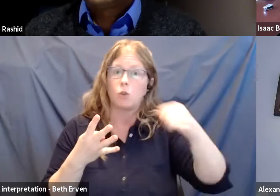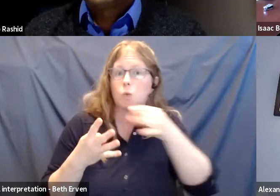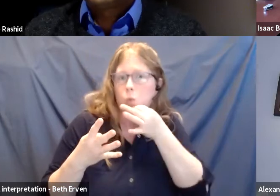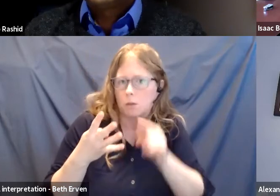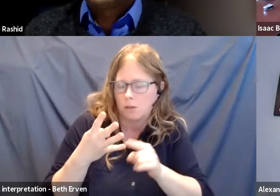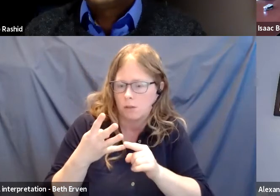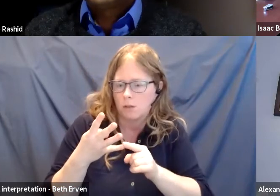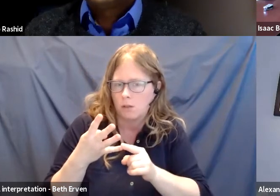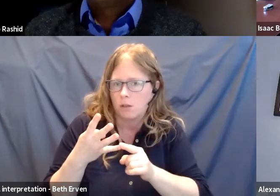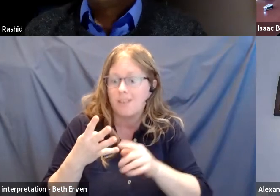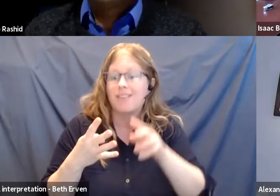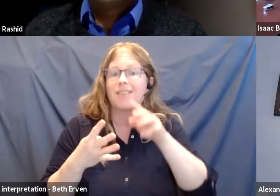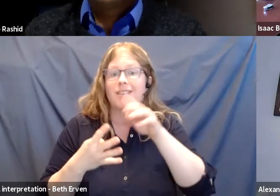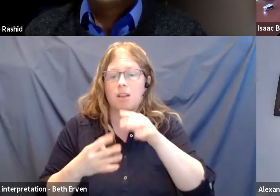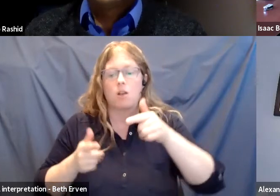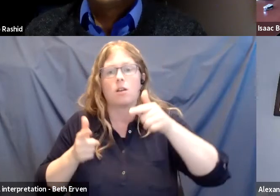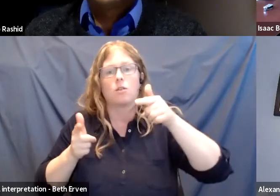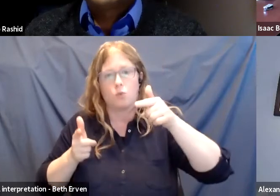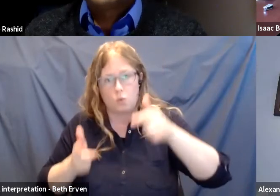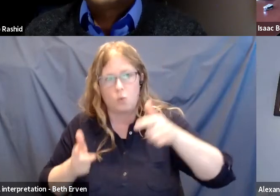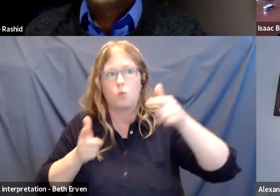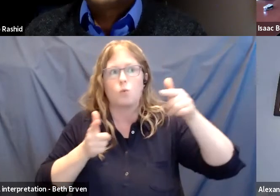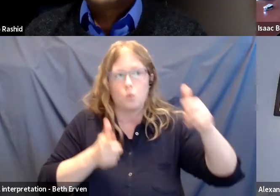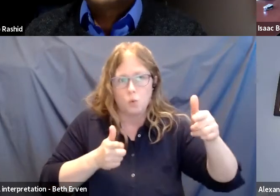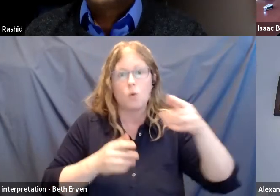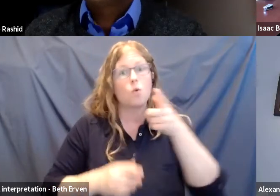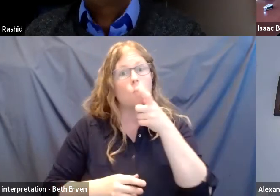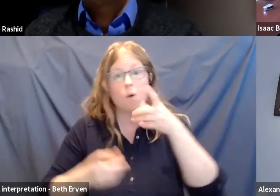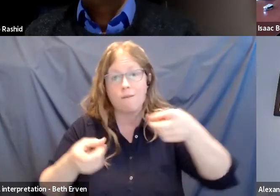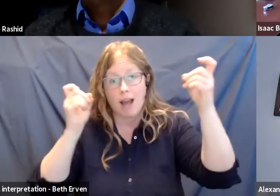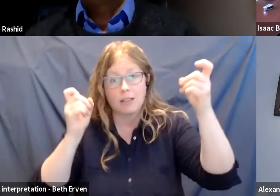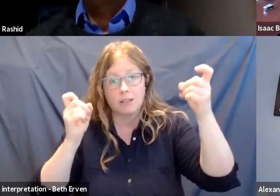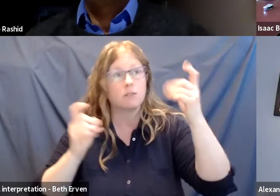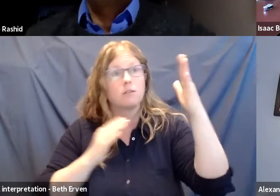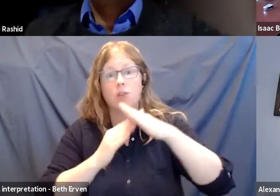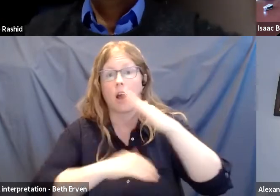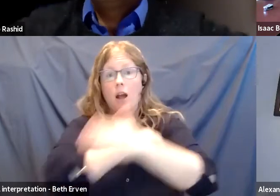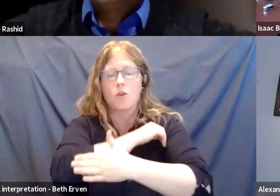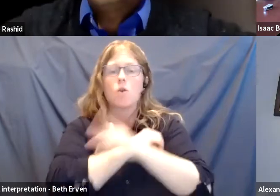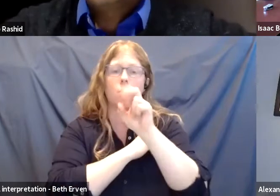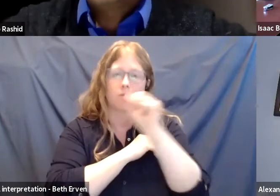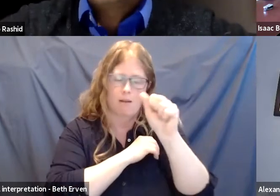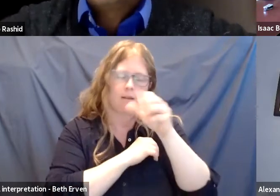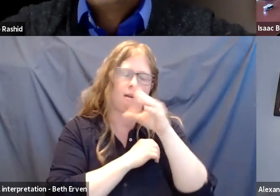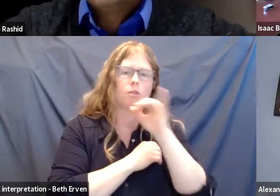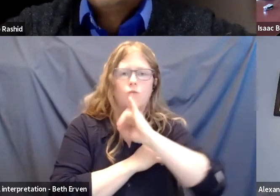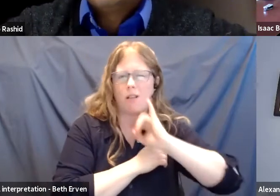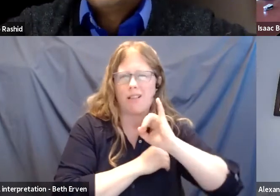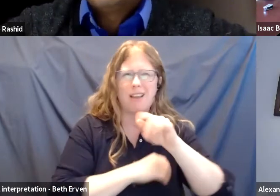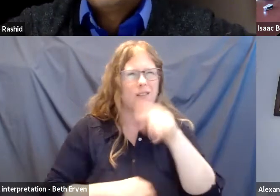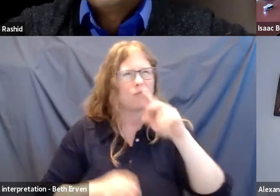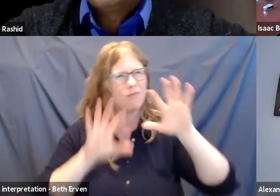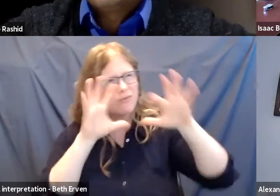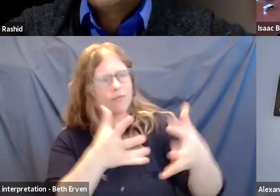2-dose vaccine series quickly are Israel and the United States. And if you look at all the G20 countries, like, let's just, again,